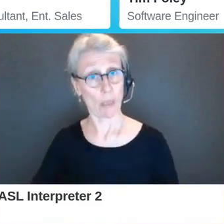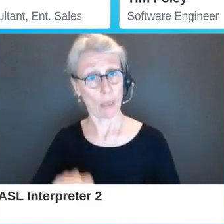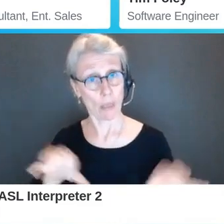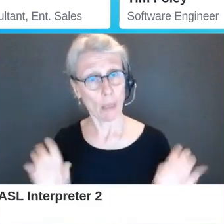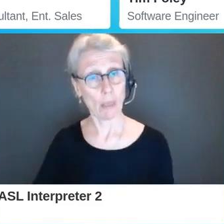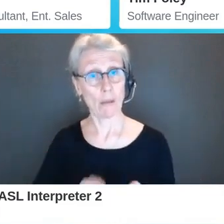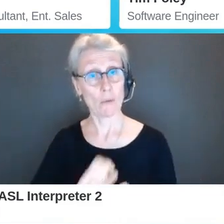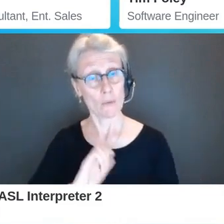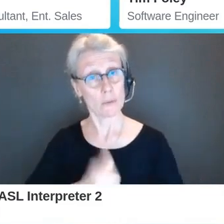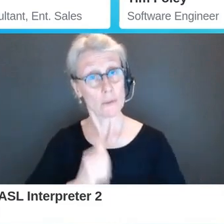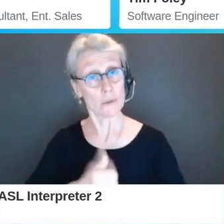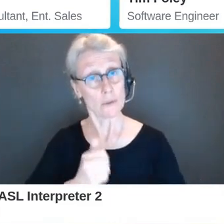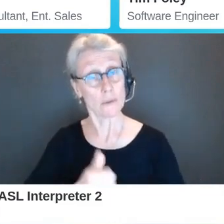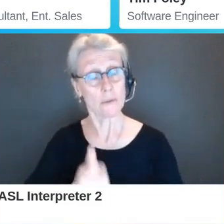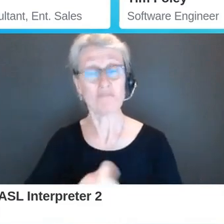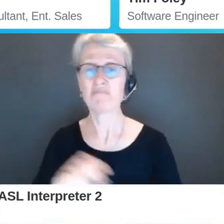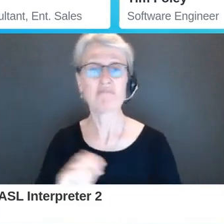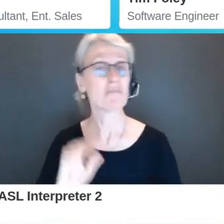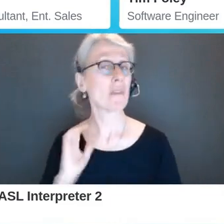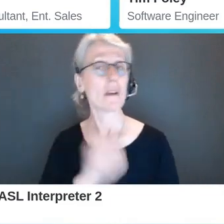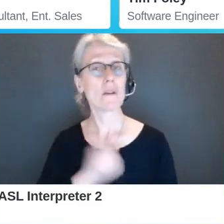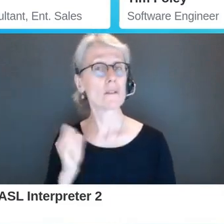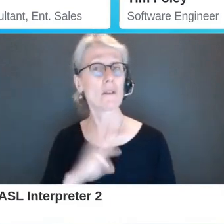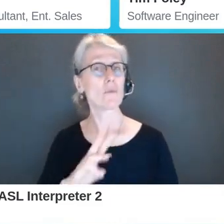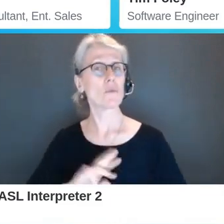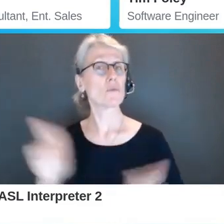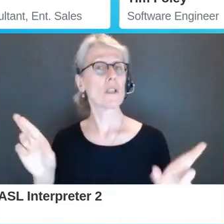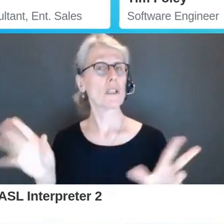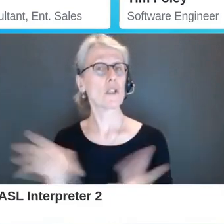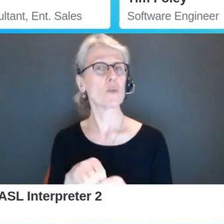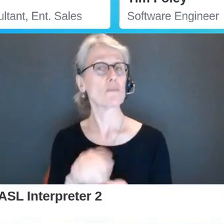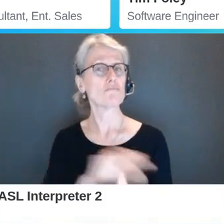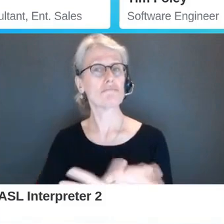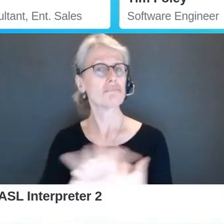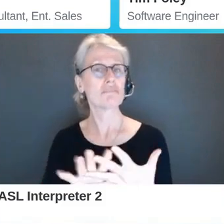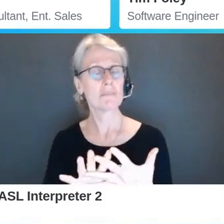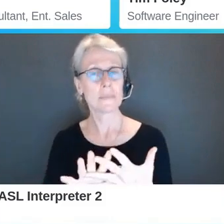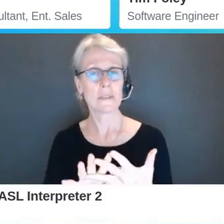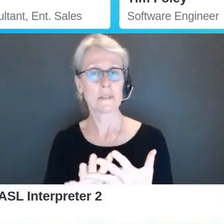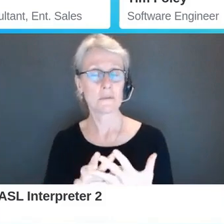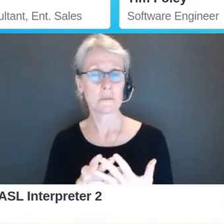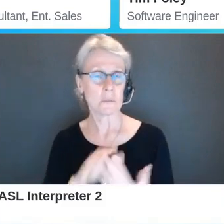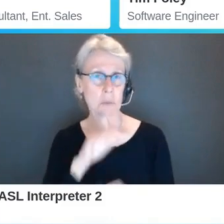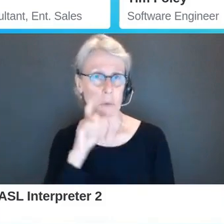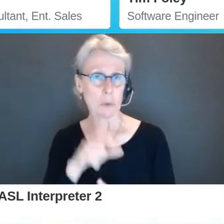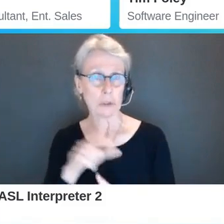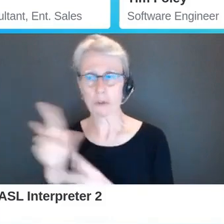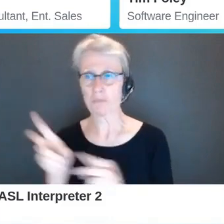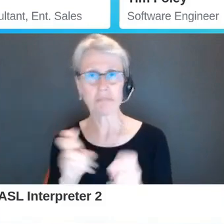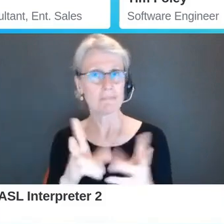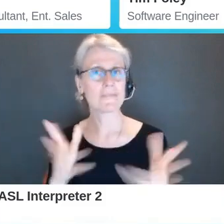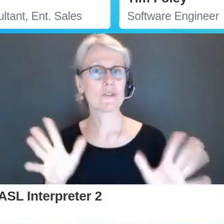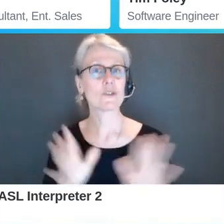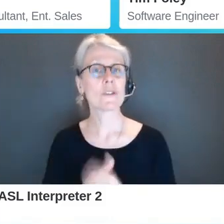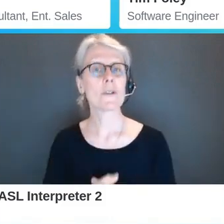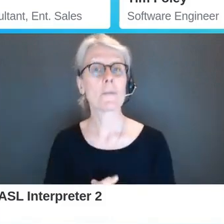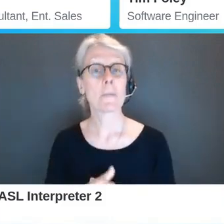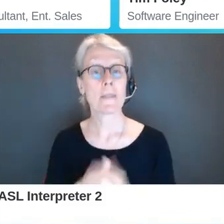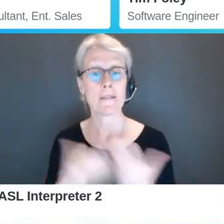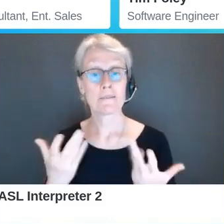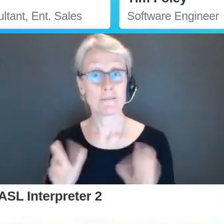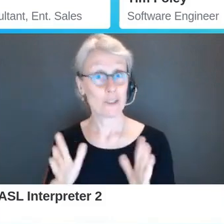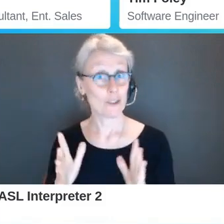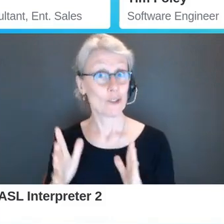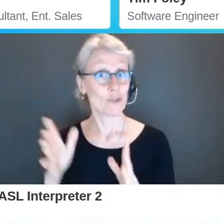intent of this. Our software does a lot of that heavy lifting for you. So with that said, if anybody has any questions, we're here to answer